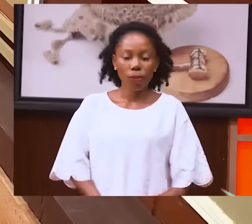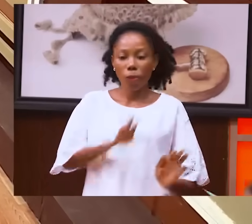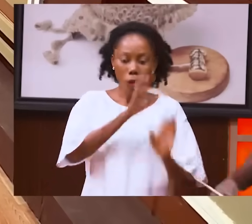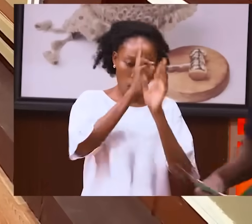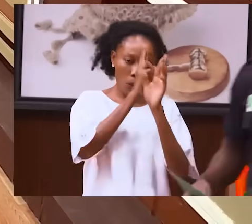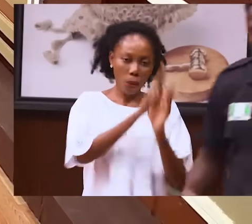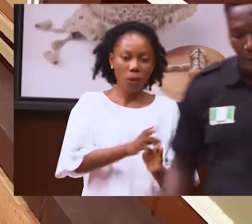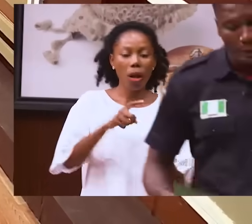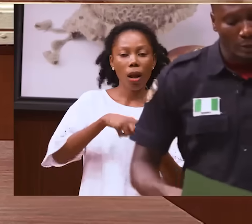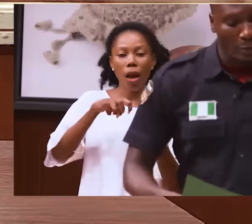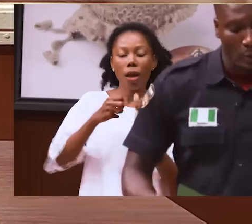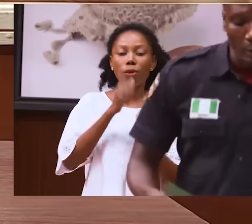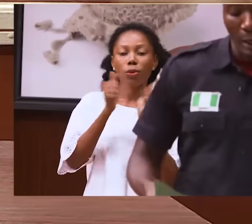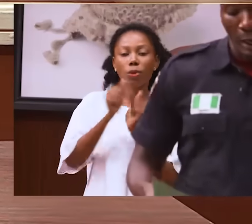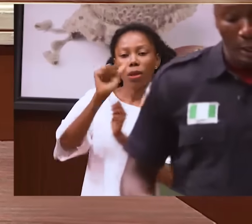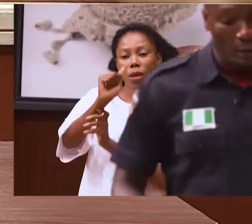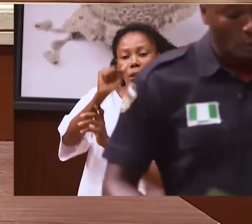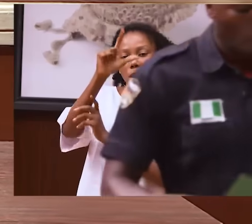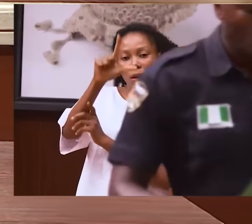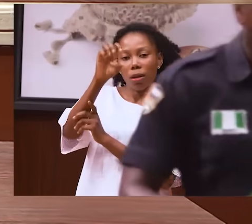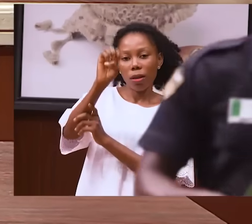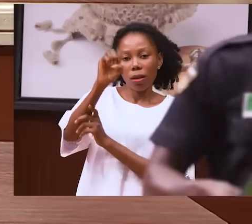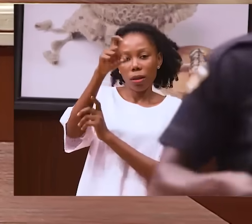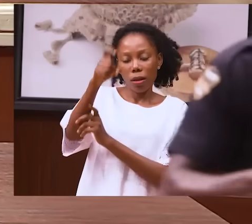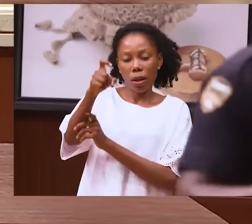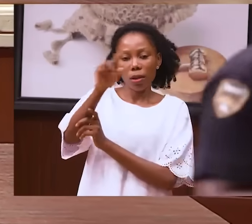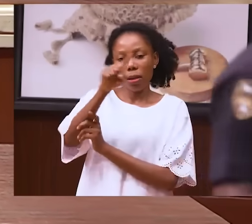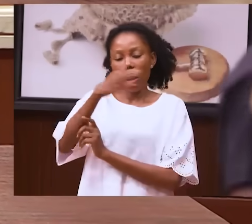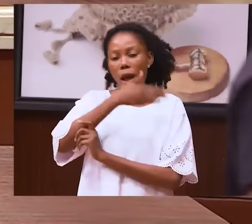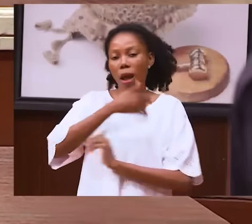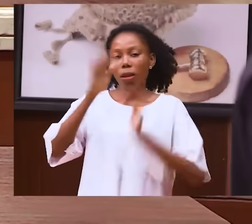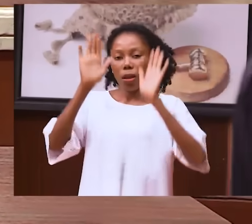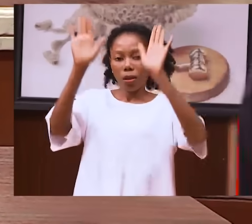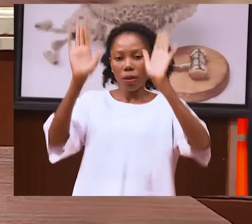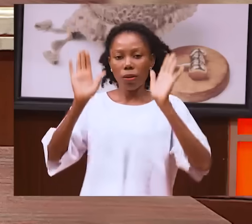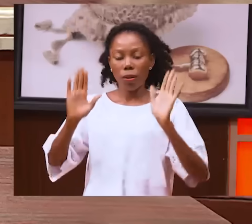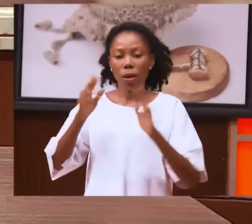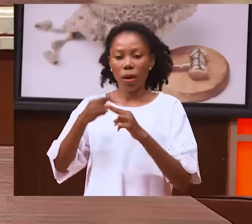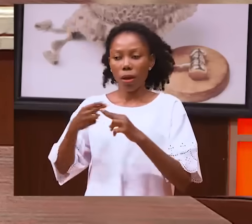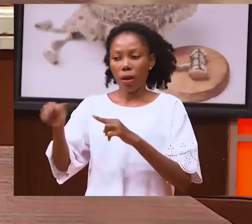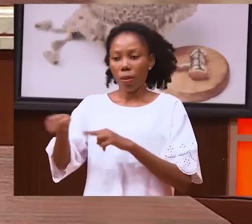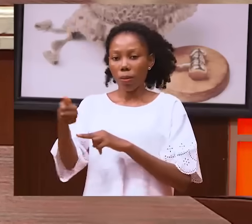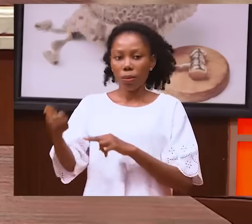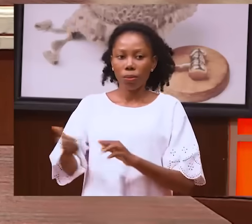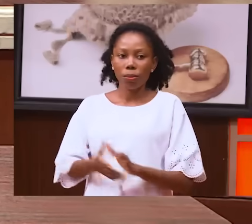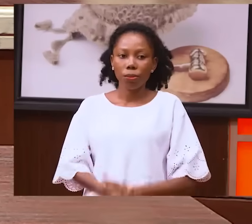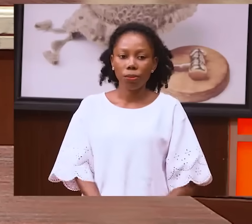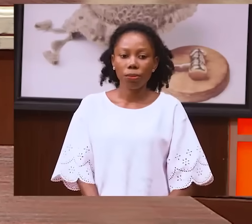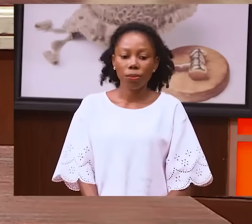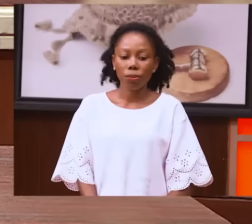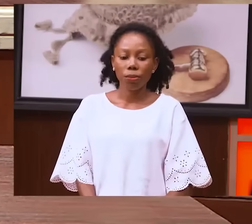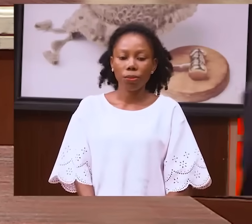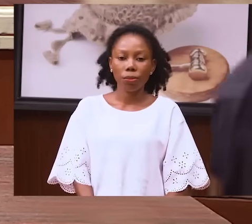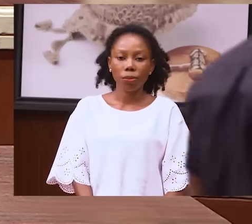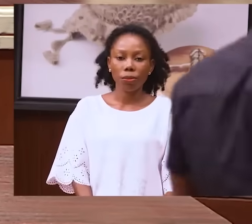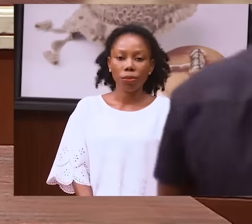Your Honor, this case is between Alex Ofor and Sunday Bokwe, parties sworn on oath. Thank you, Akin.